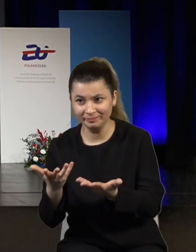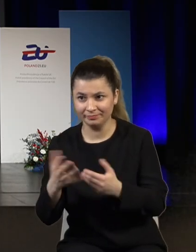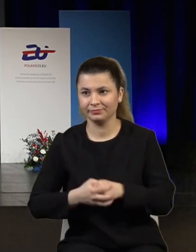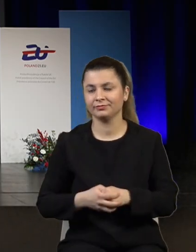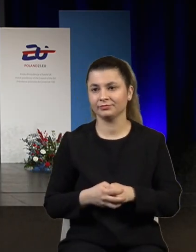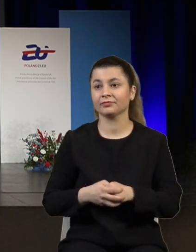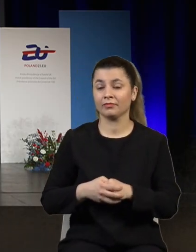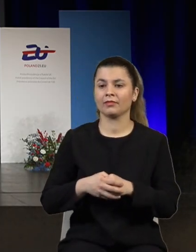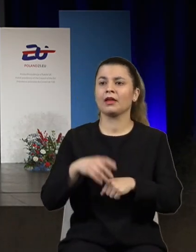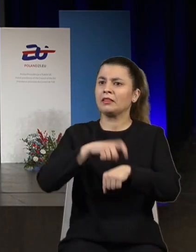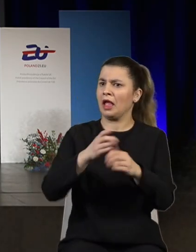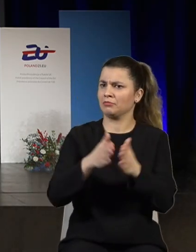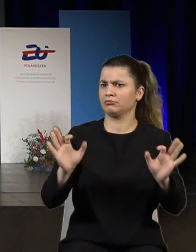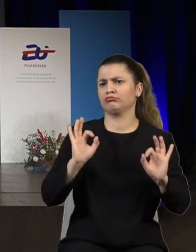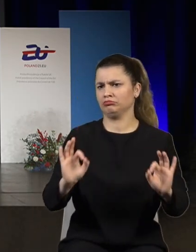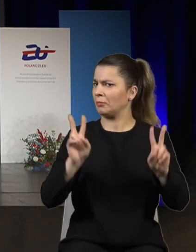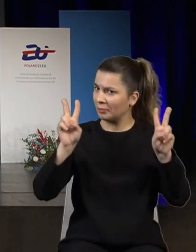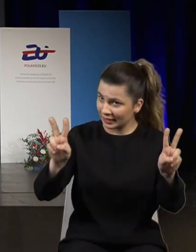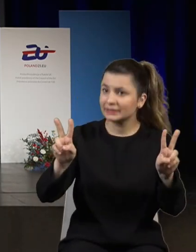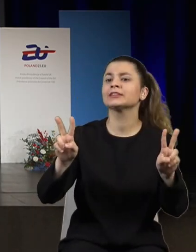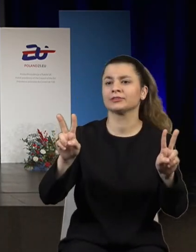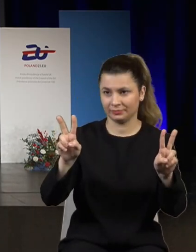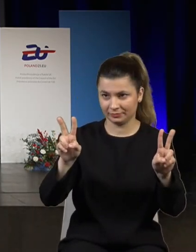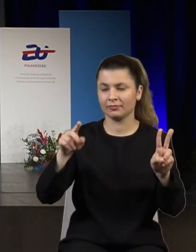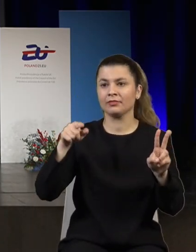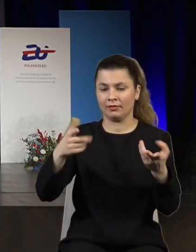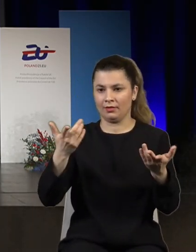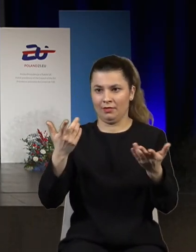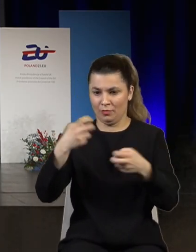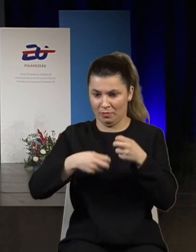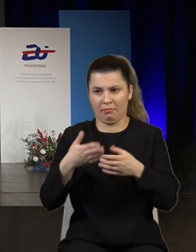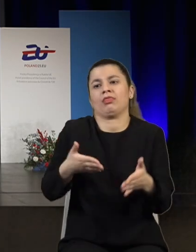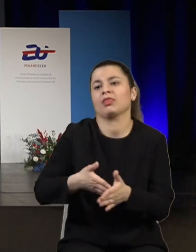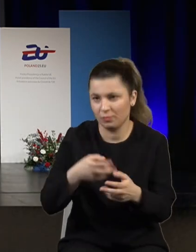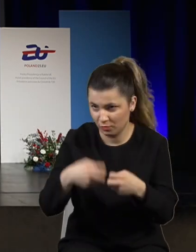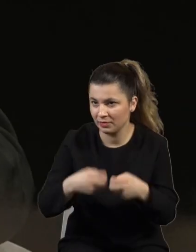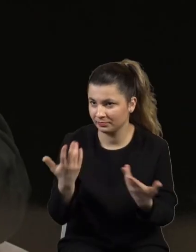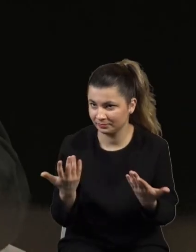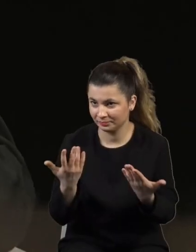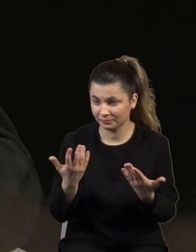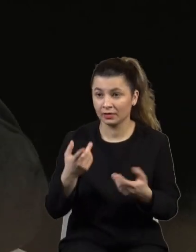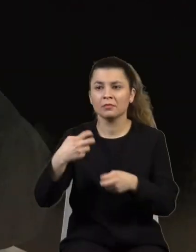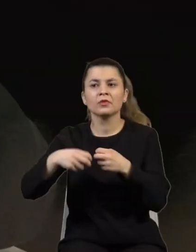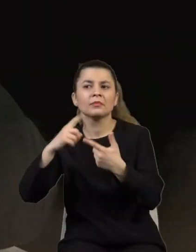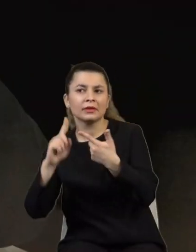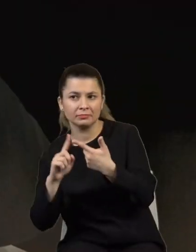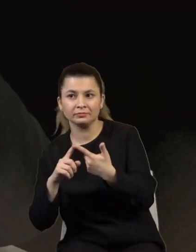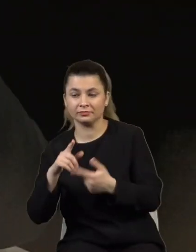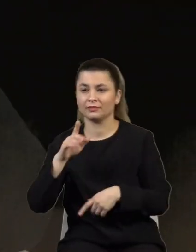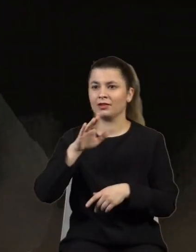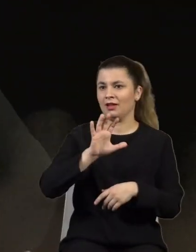national caveats. And the best example I can give you is the military corridor